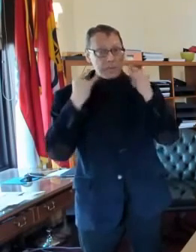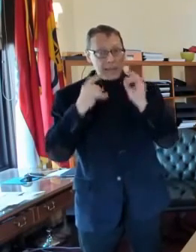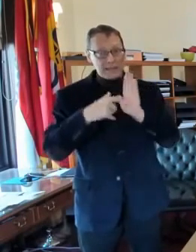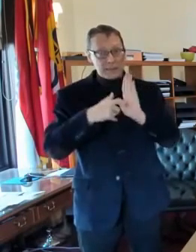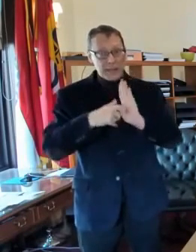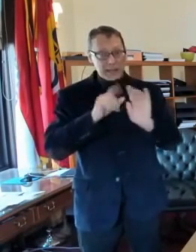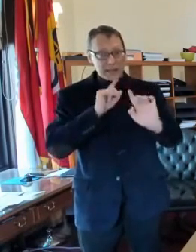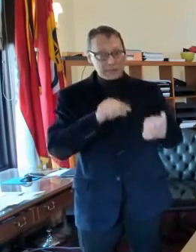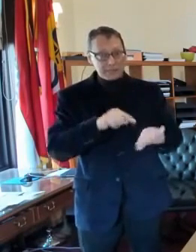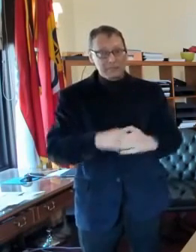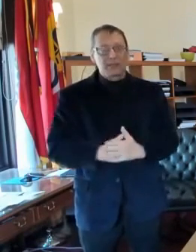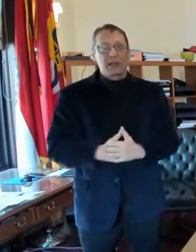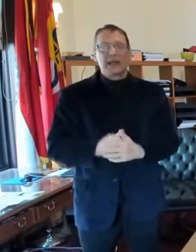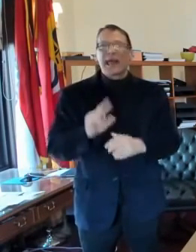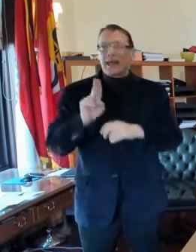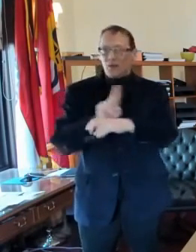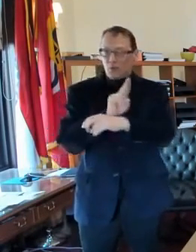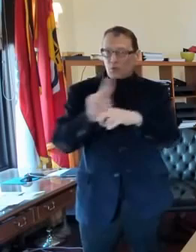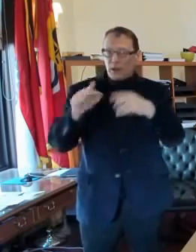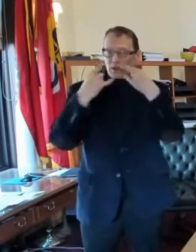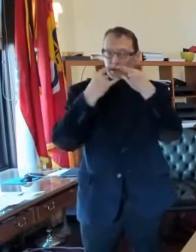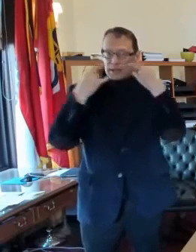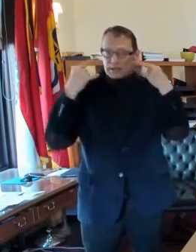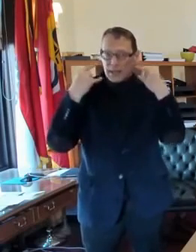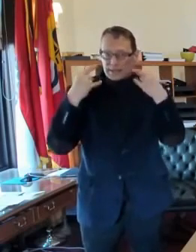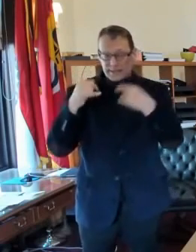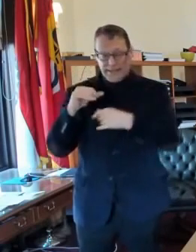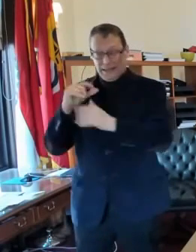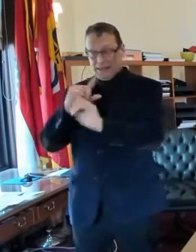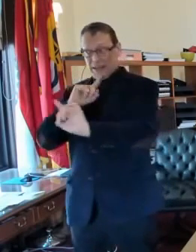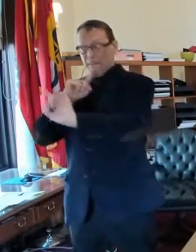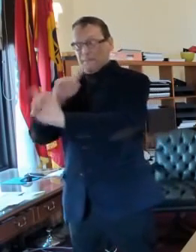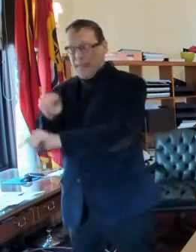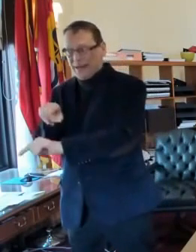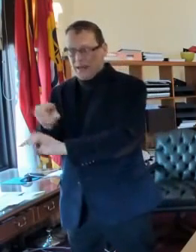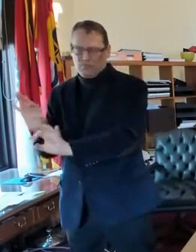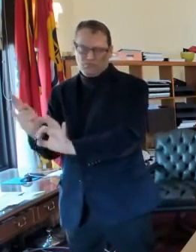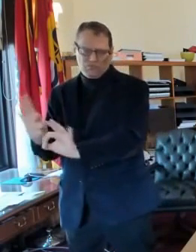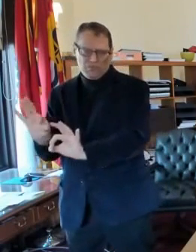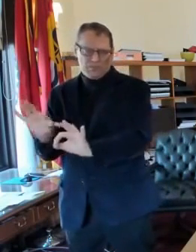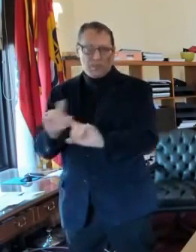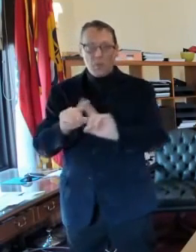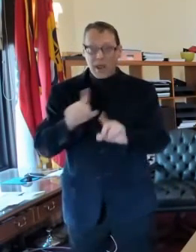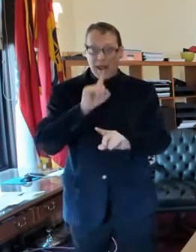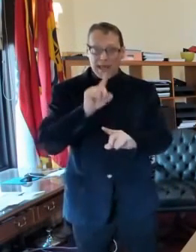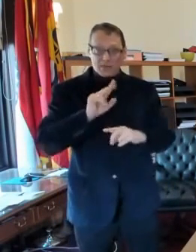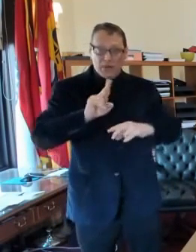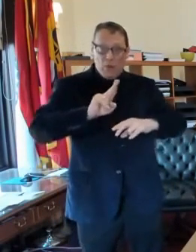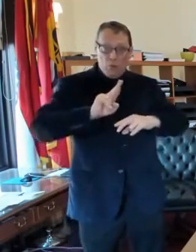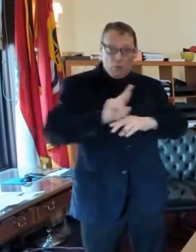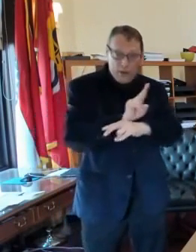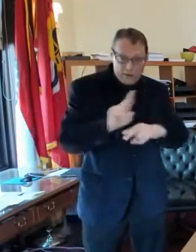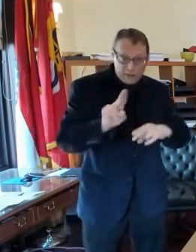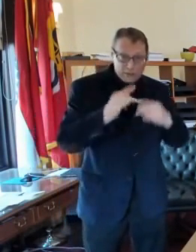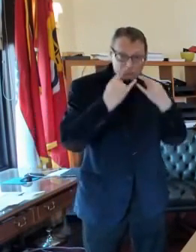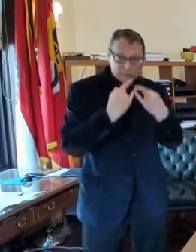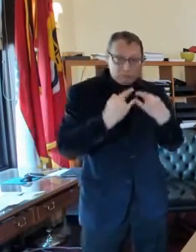it's about wearing the mask, not the mandate, that helps. So the more compliance we can get, the